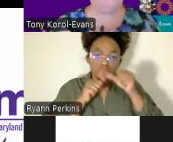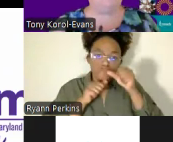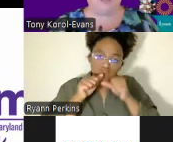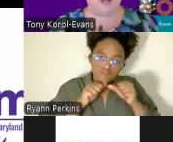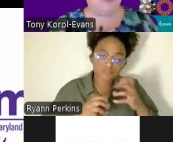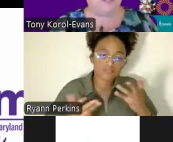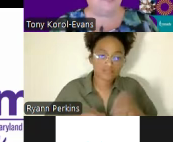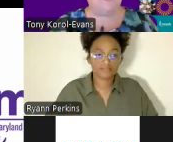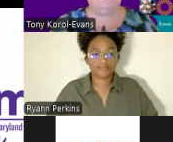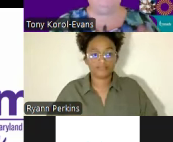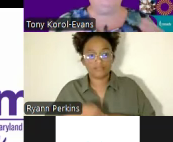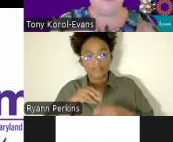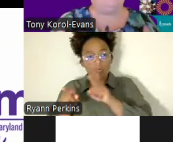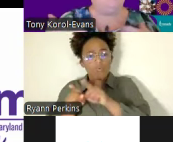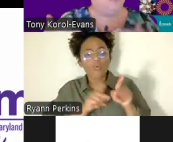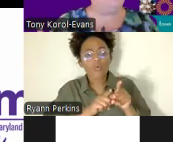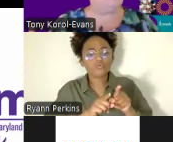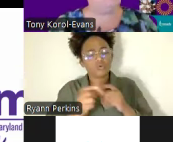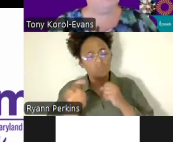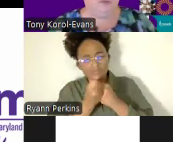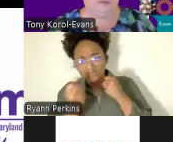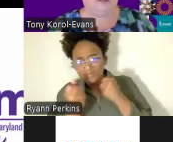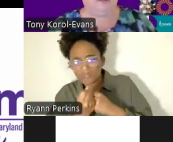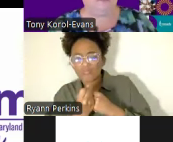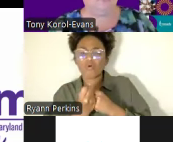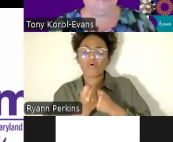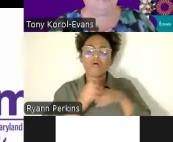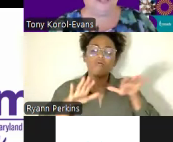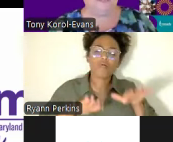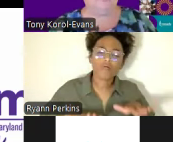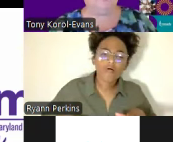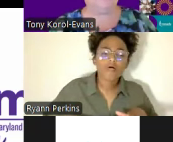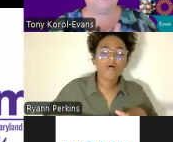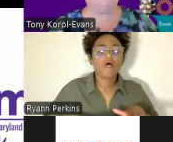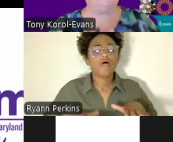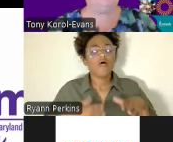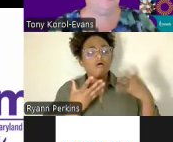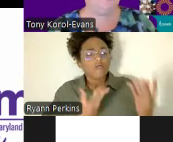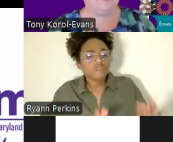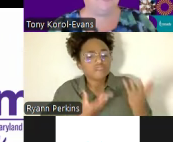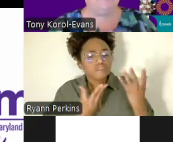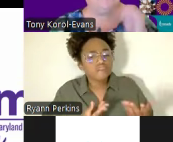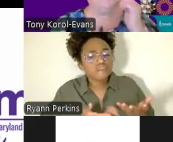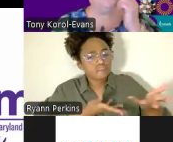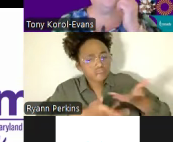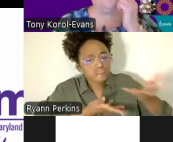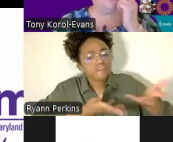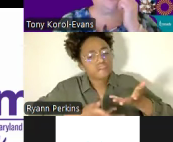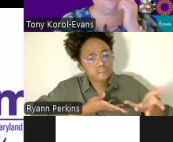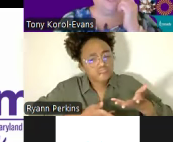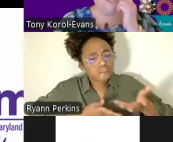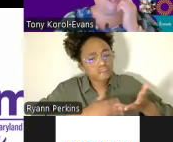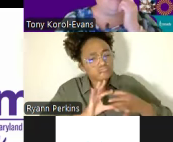who gives them options, that is one step closer, right, to getting them to safety.